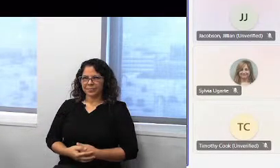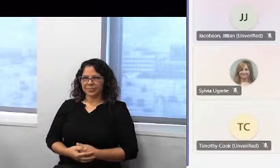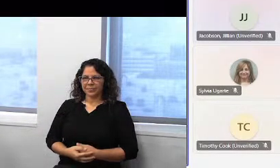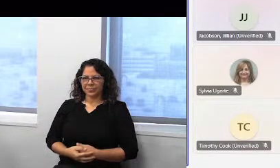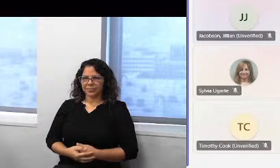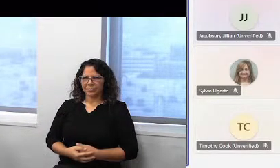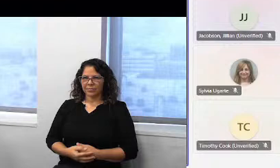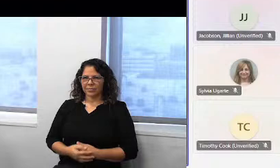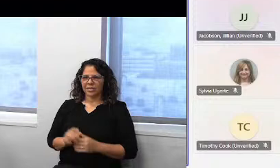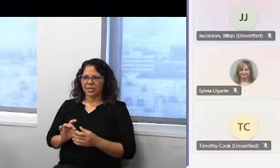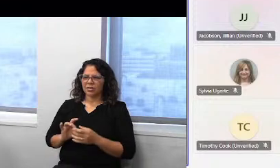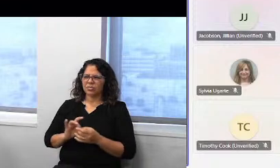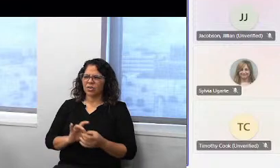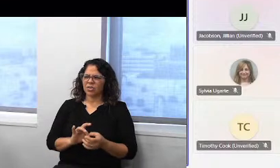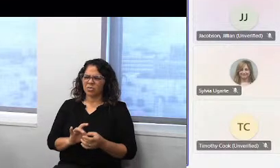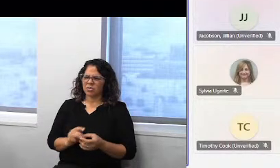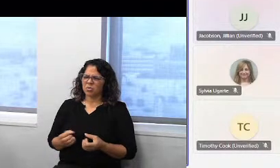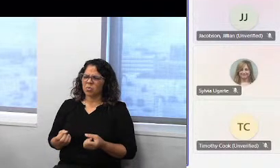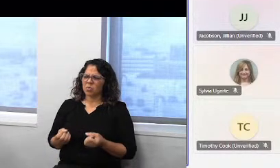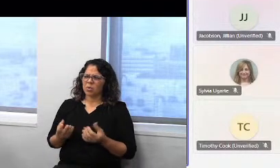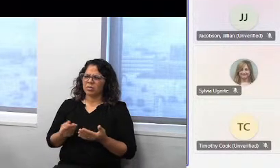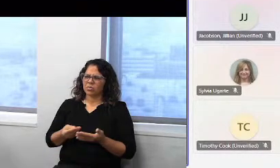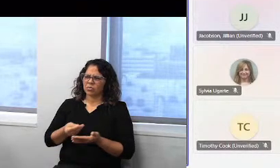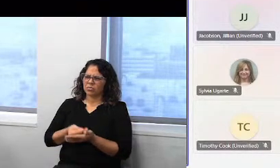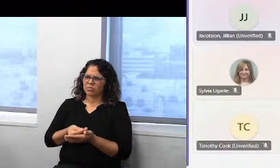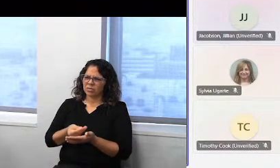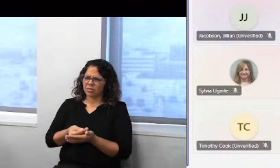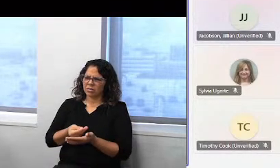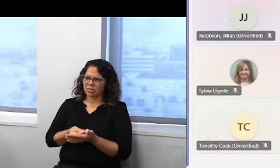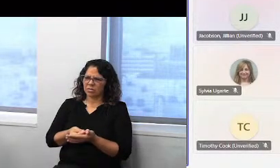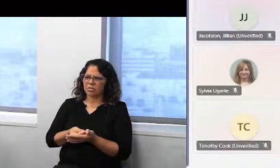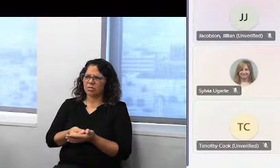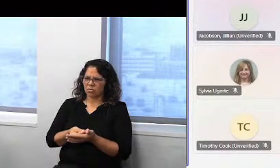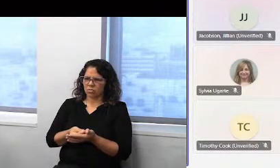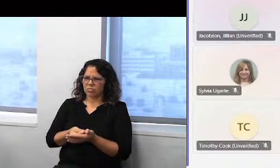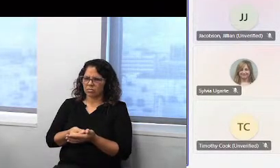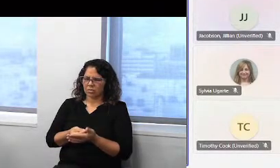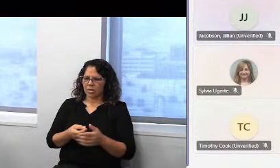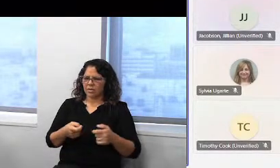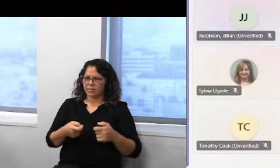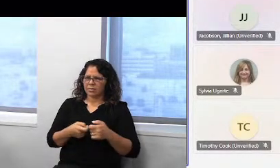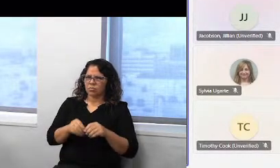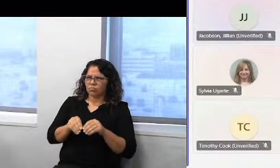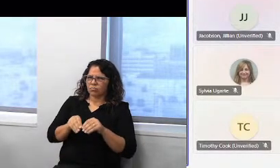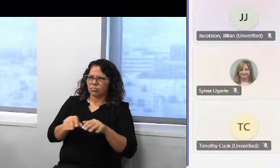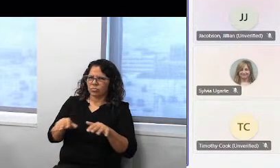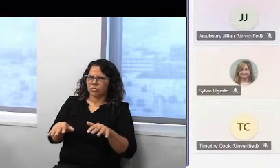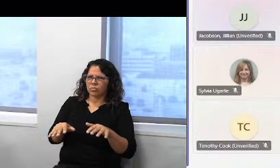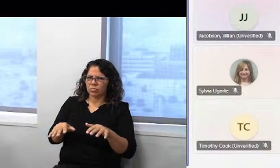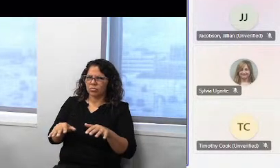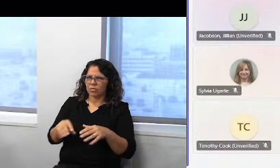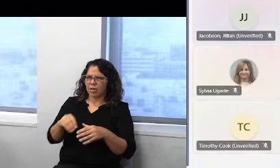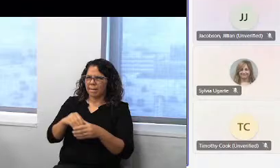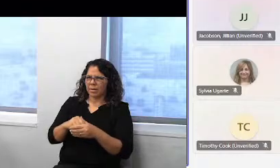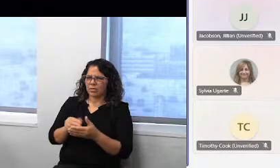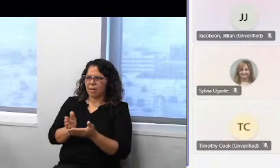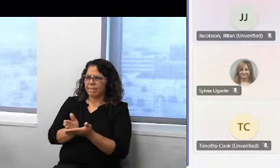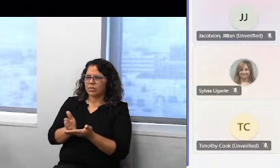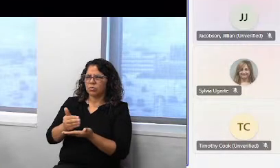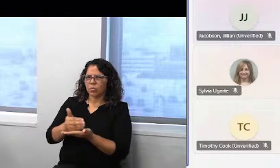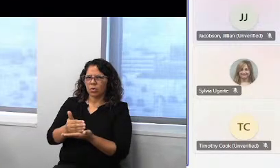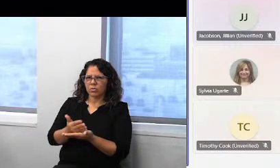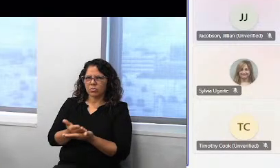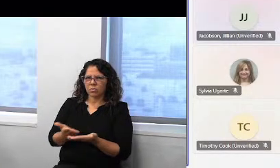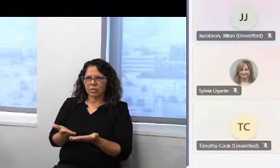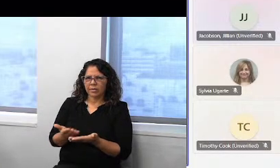capital on both the transmission and the distribution side in the budget. And, I think a lot of the testimony this week